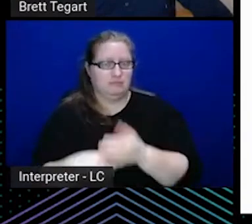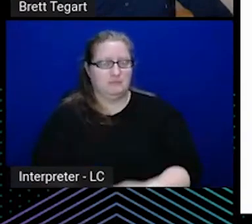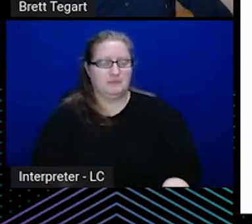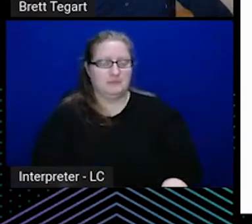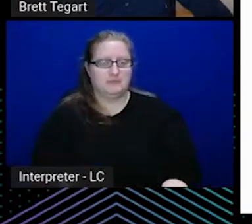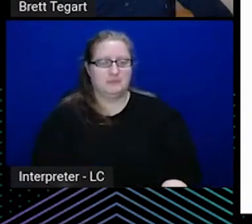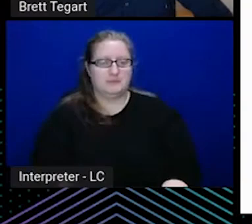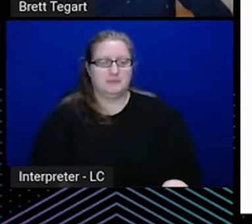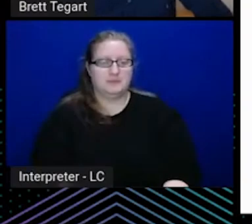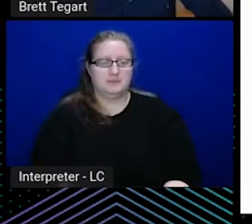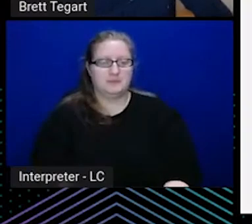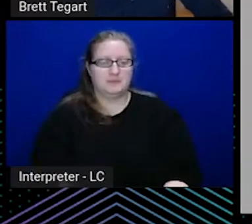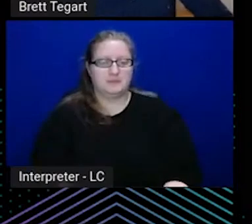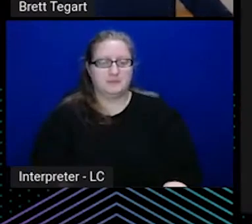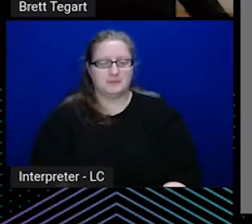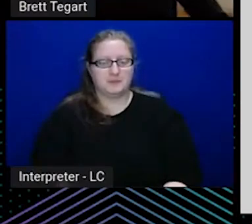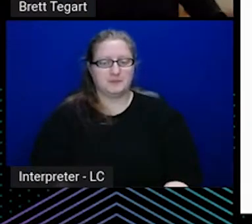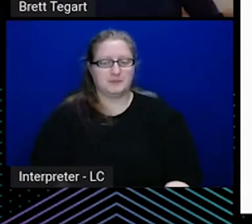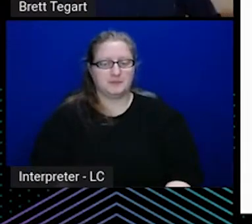Next slide, please.